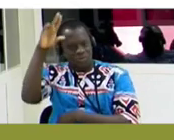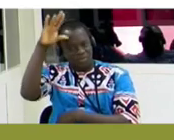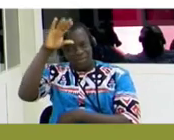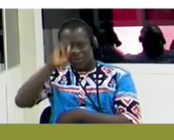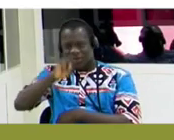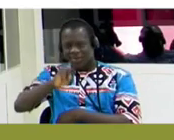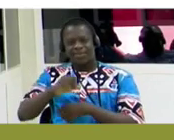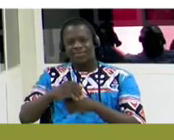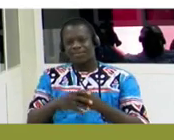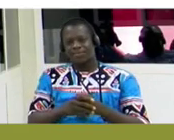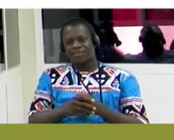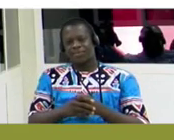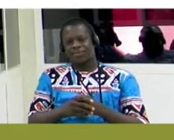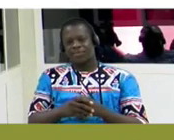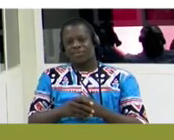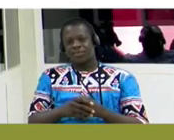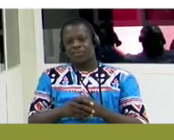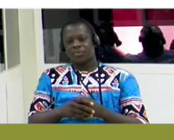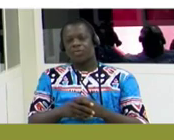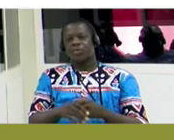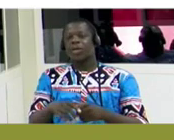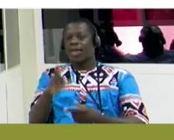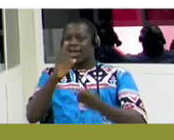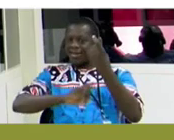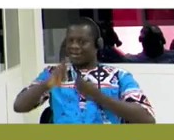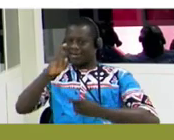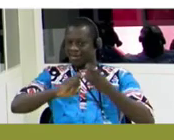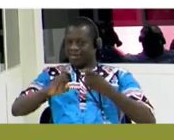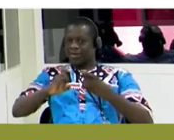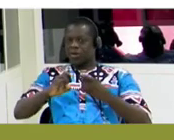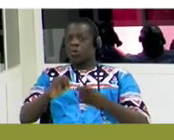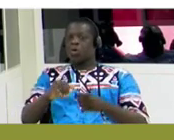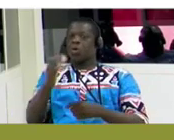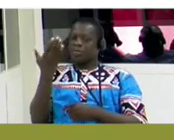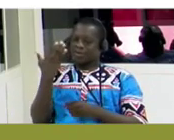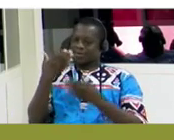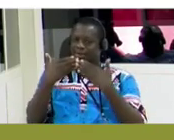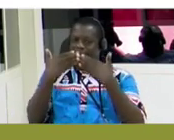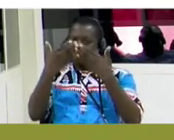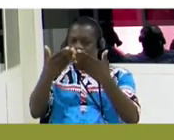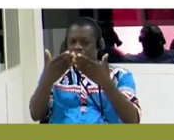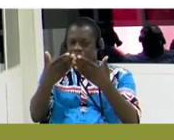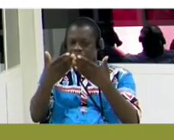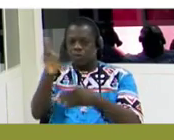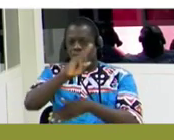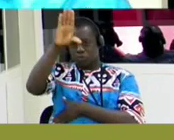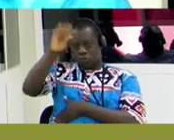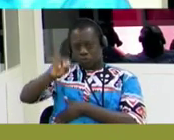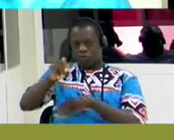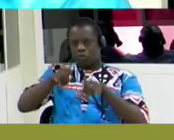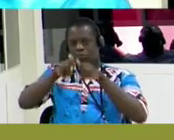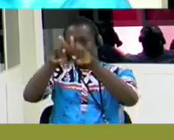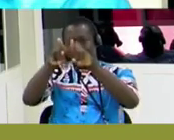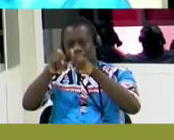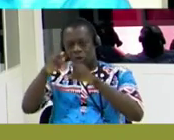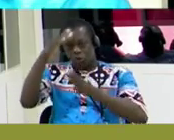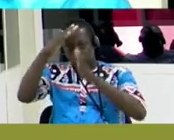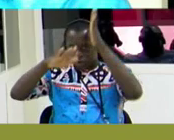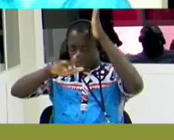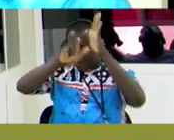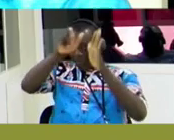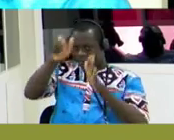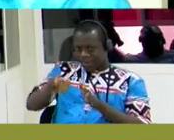Were they told what to do with people or soldiers they capture in their